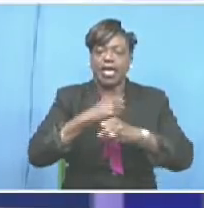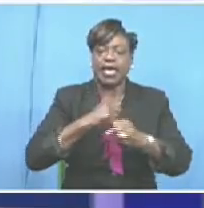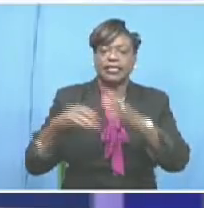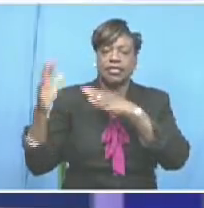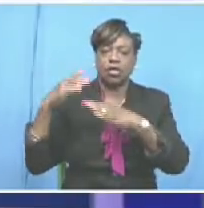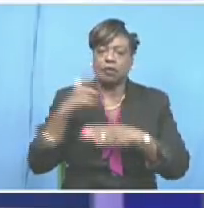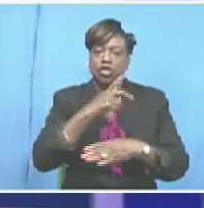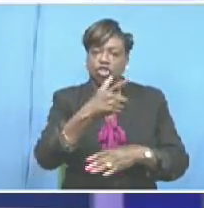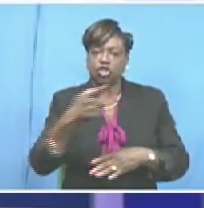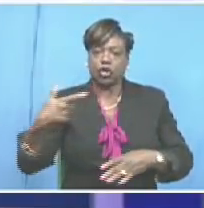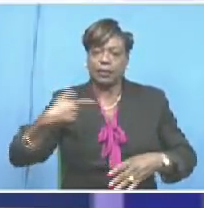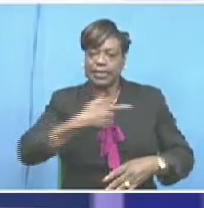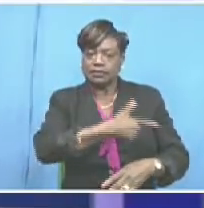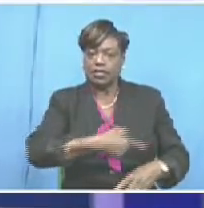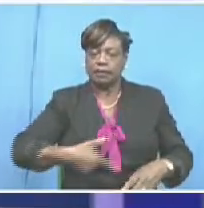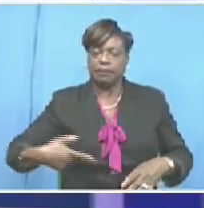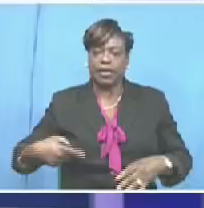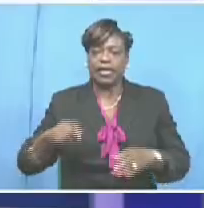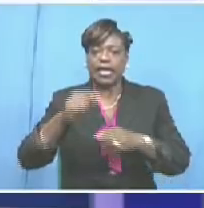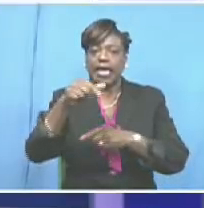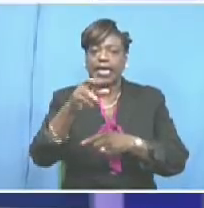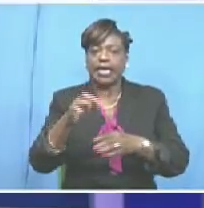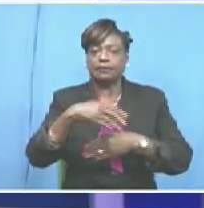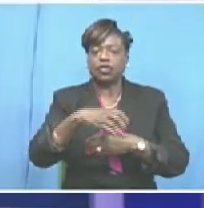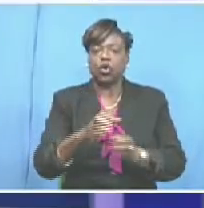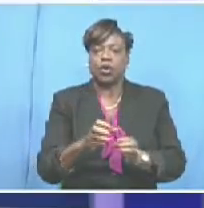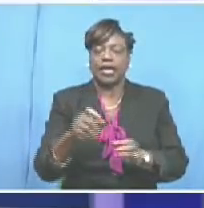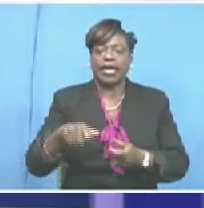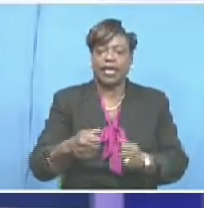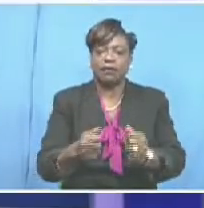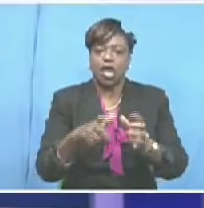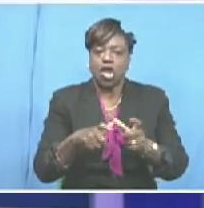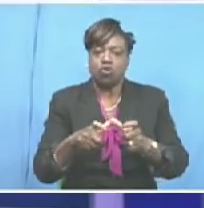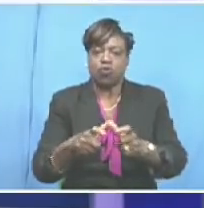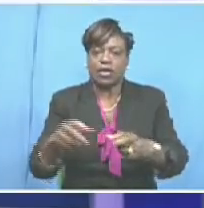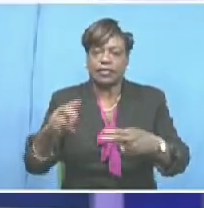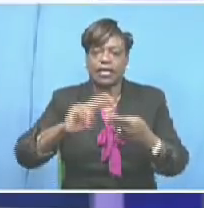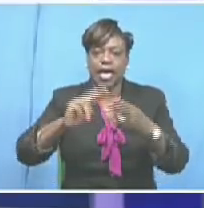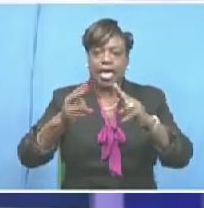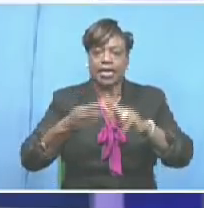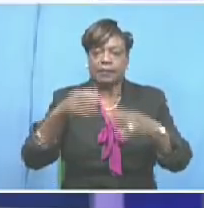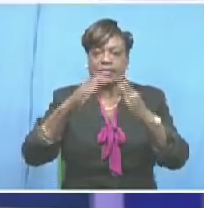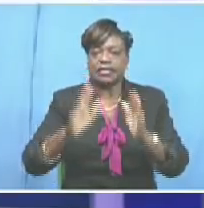shot multiple times above the body in the Gibbs Corner area. He ran to a neighbor's house for